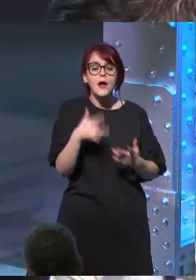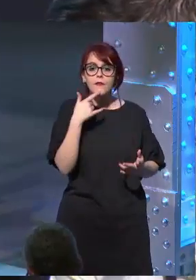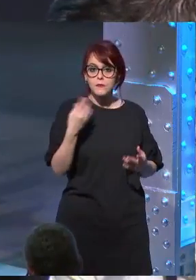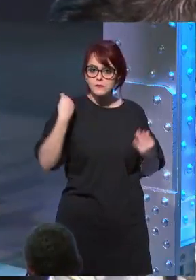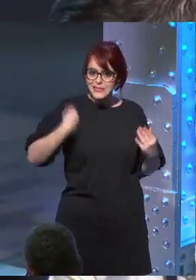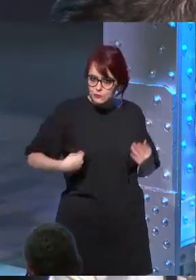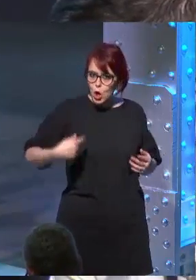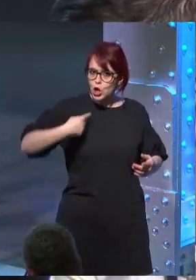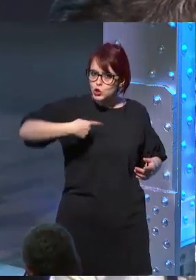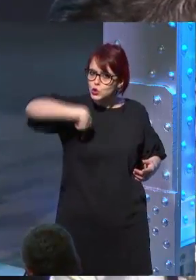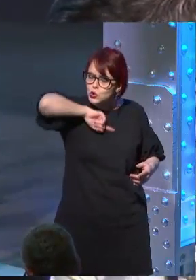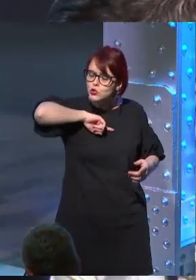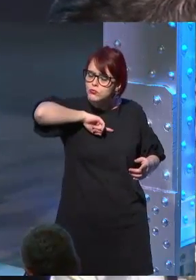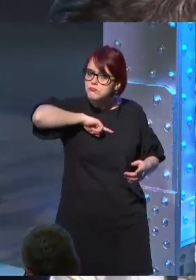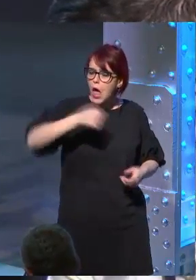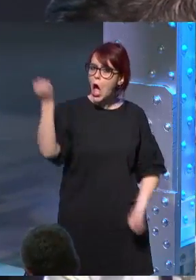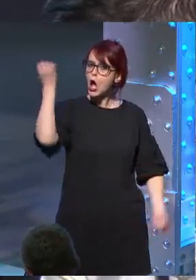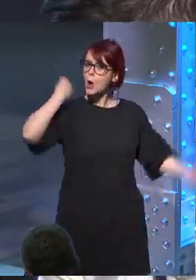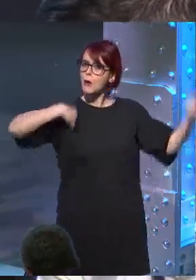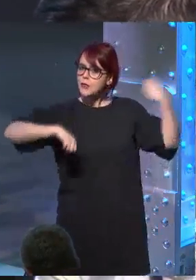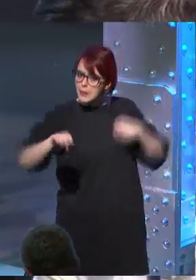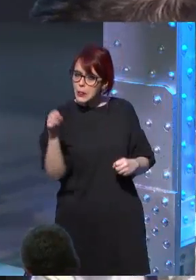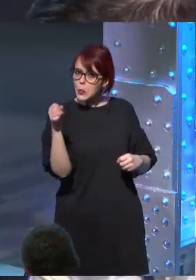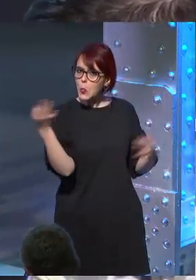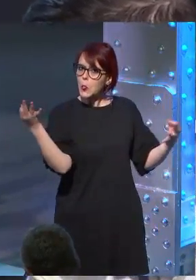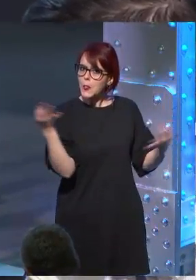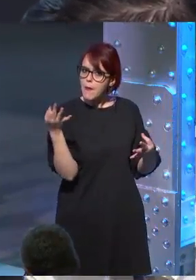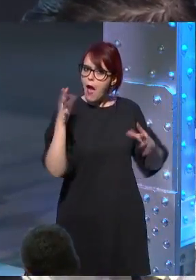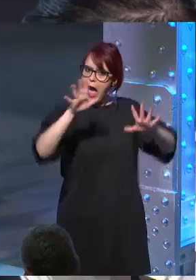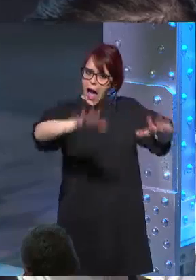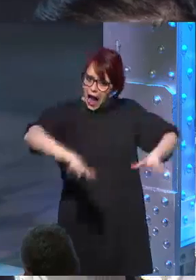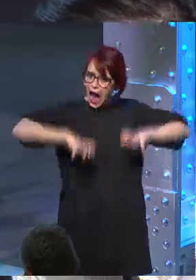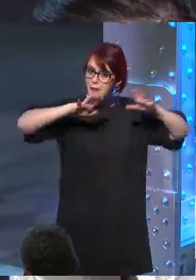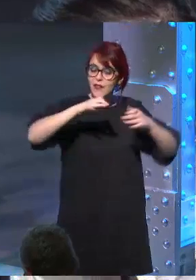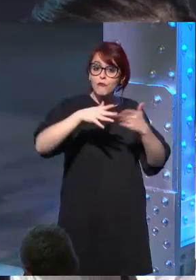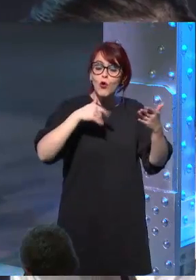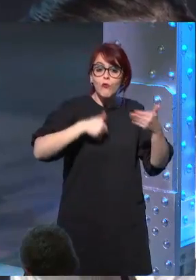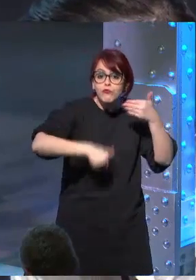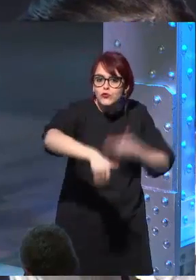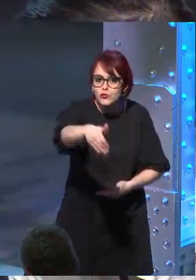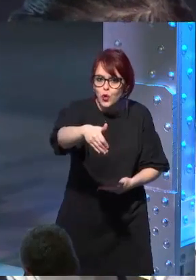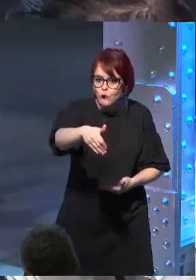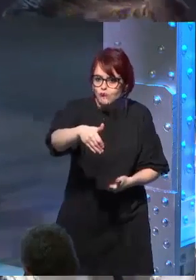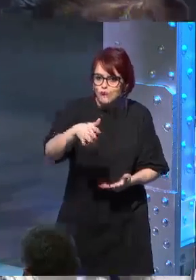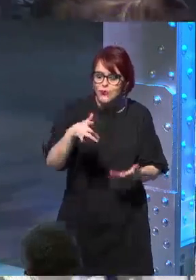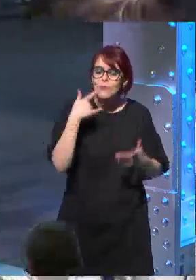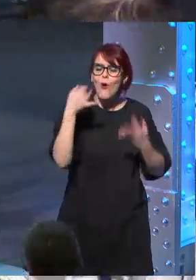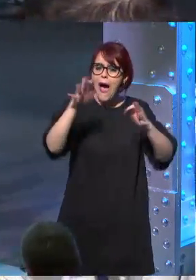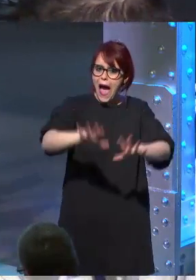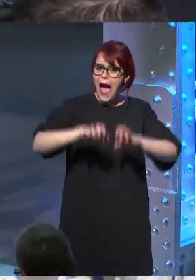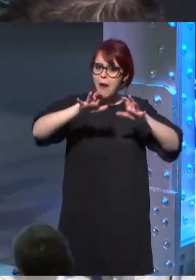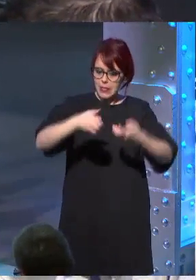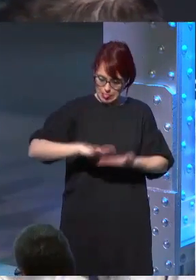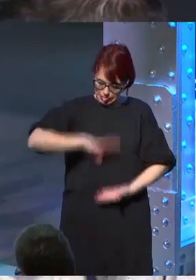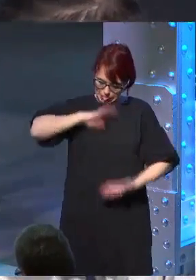click on that type of news. We need to check ourselves to understand why we do it, and I